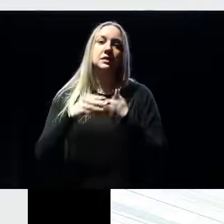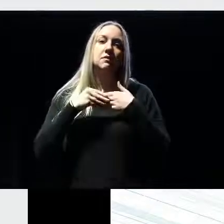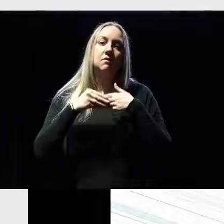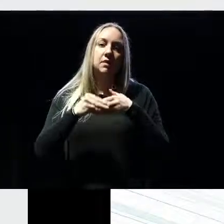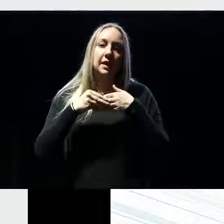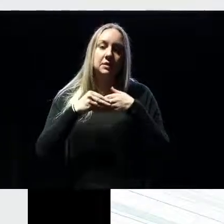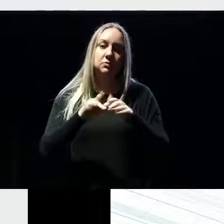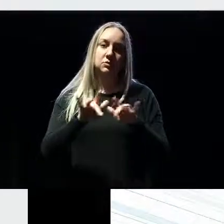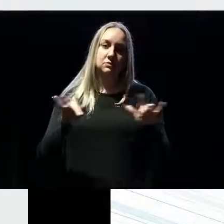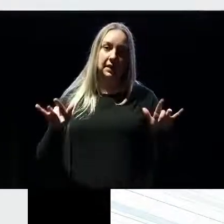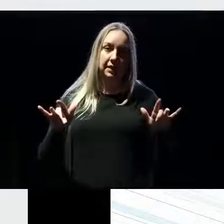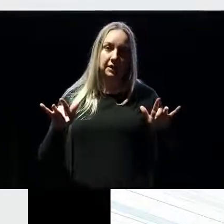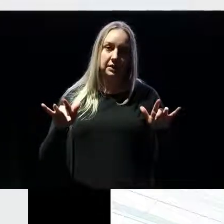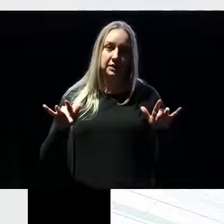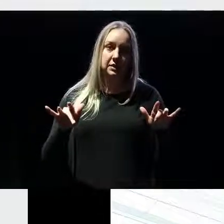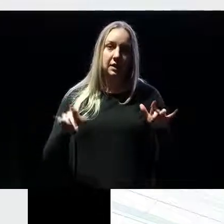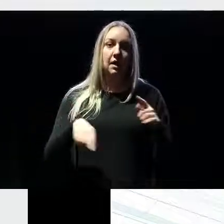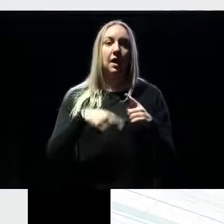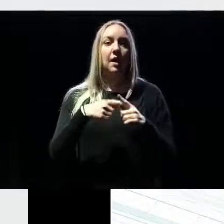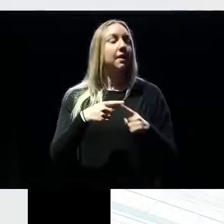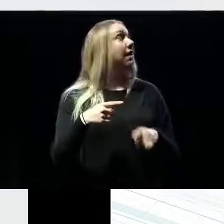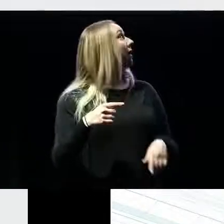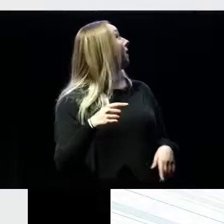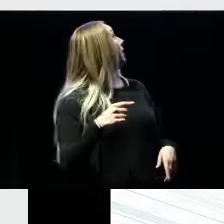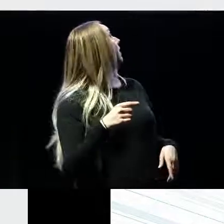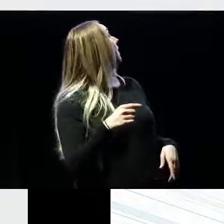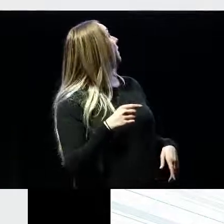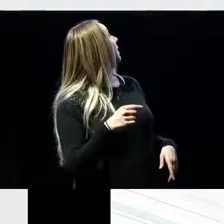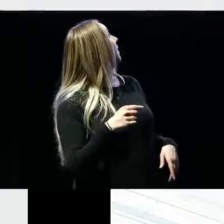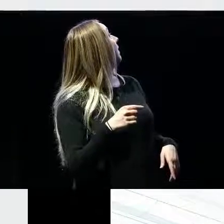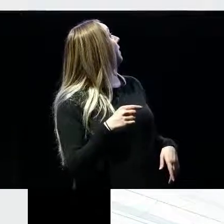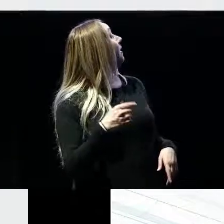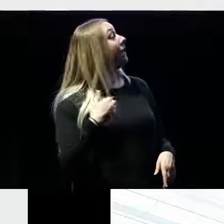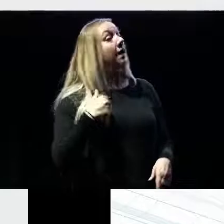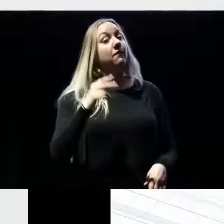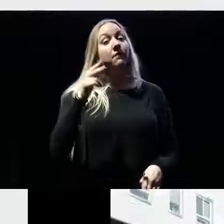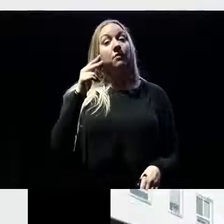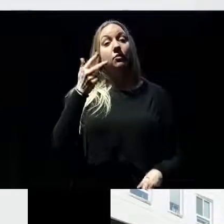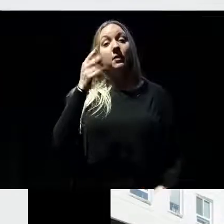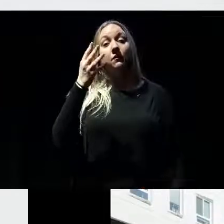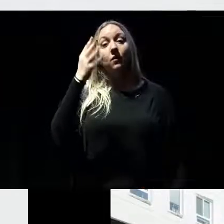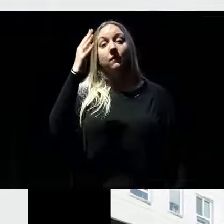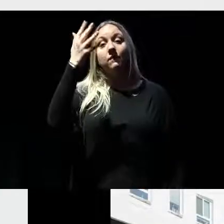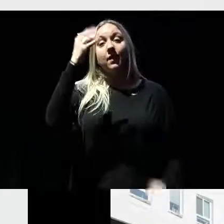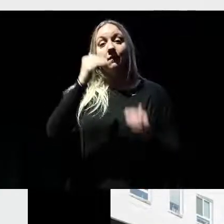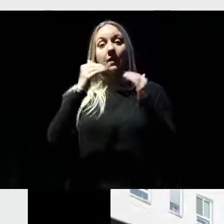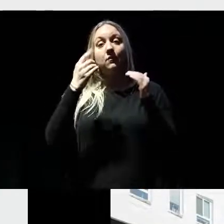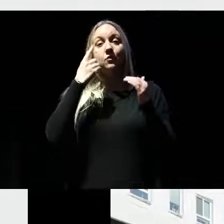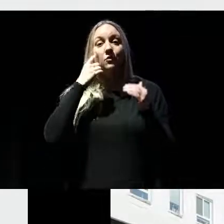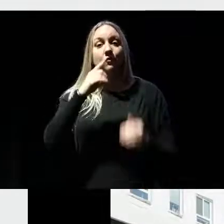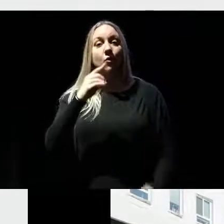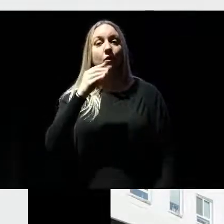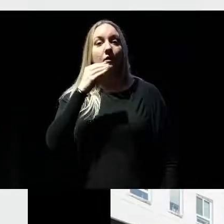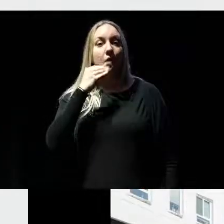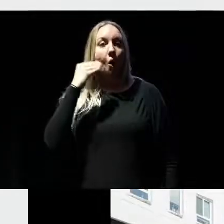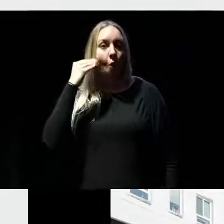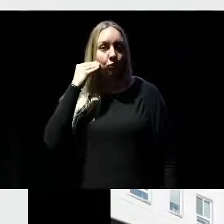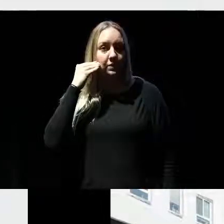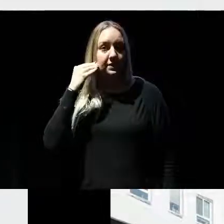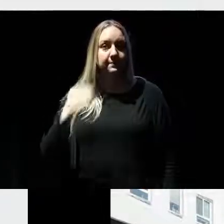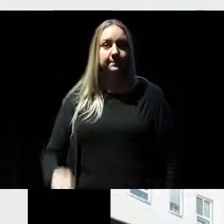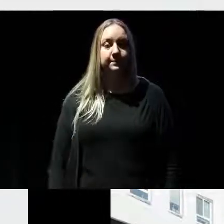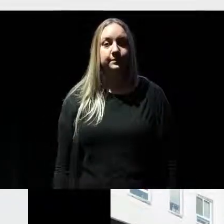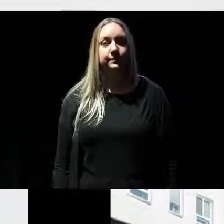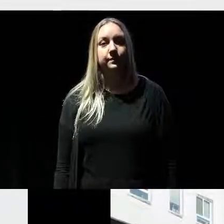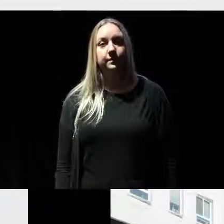exploration of ours. And then 3 and 5 stories of housing on top of that. It's a kind of Neapolitan sandwich. Both